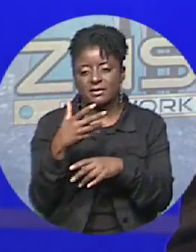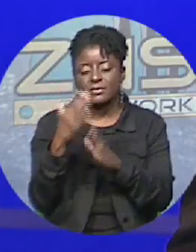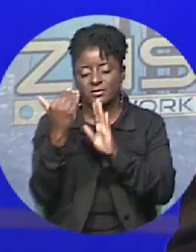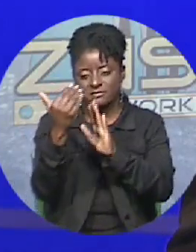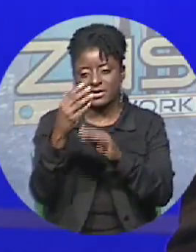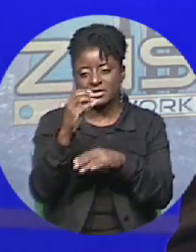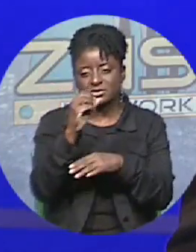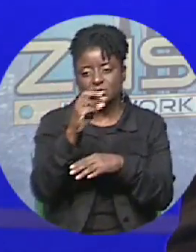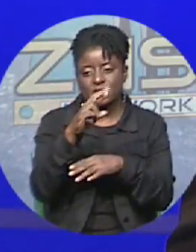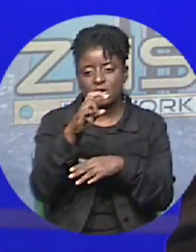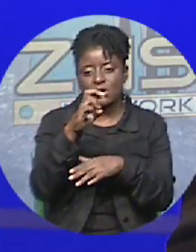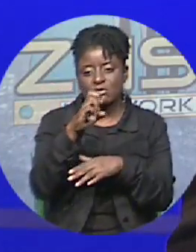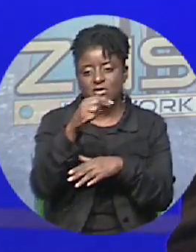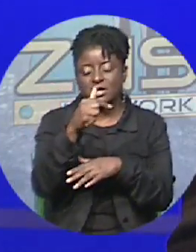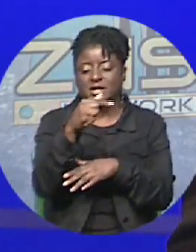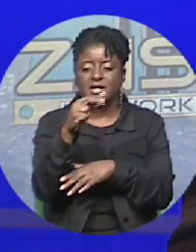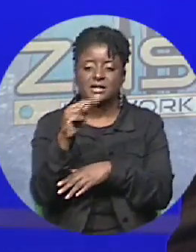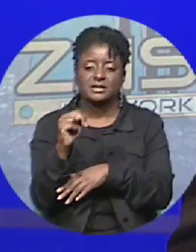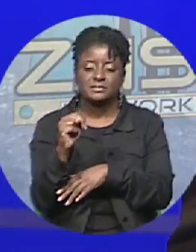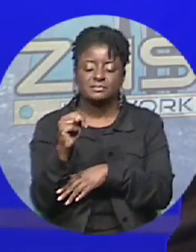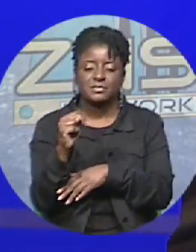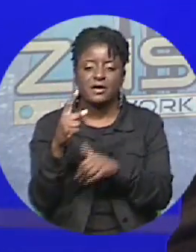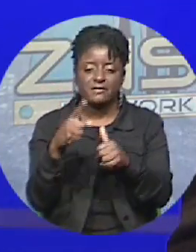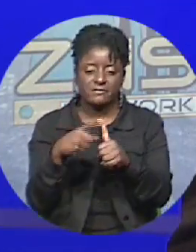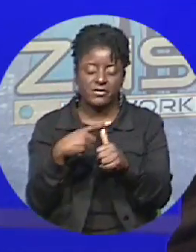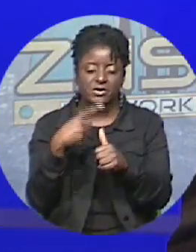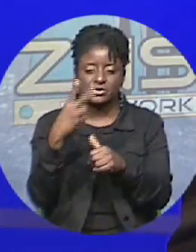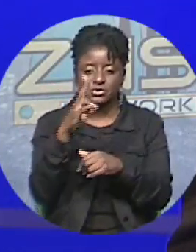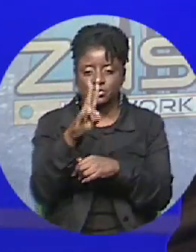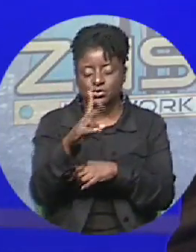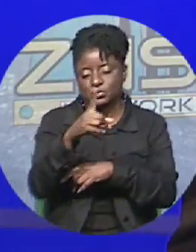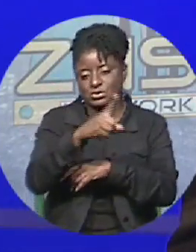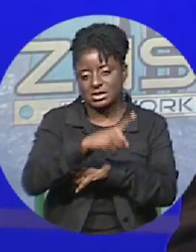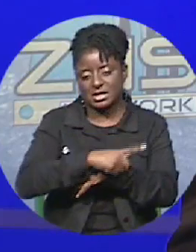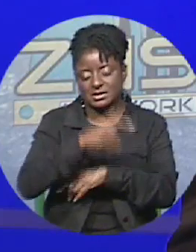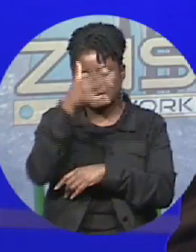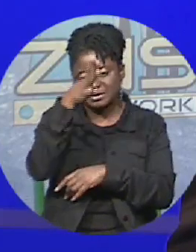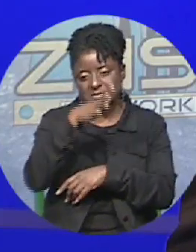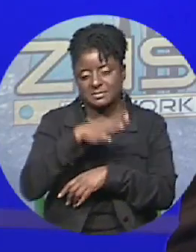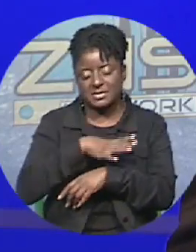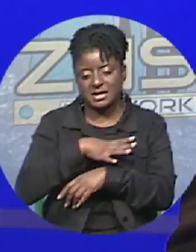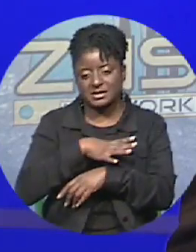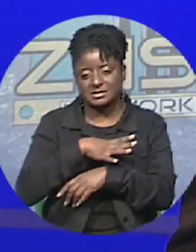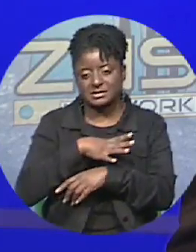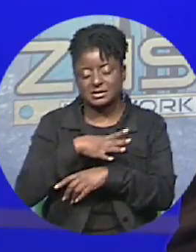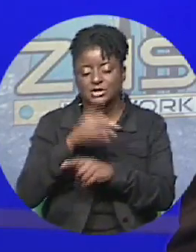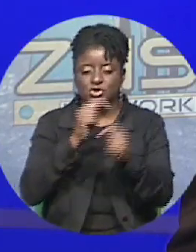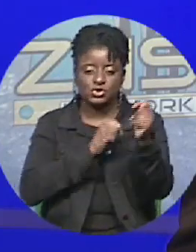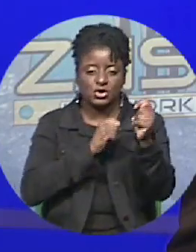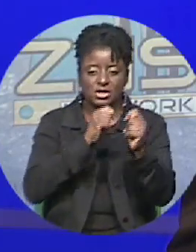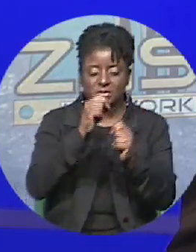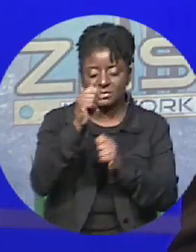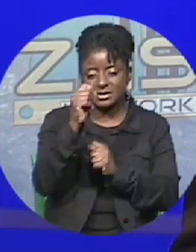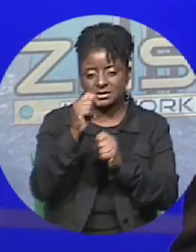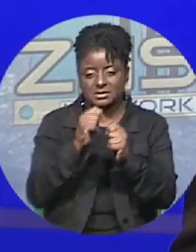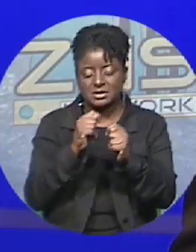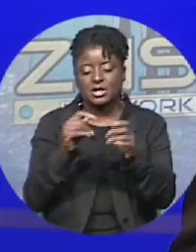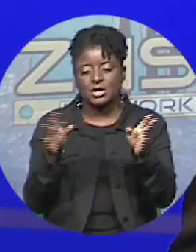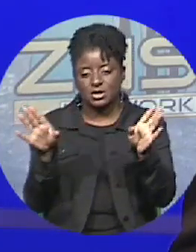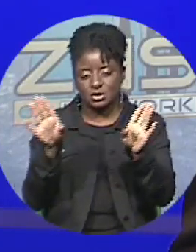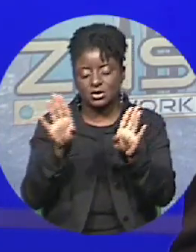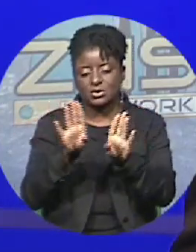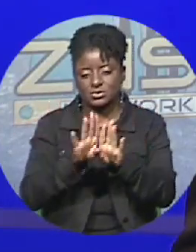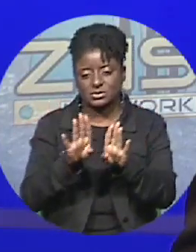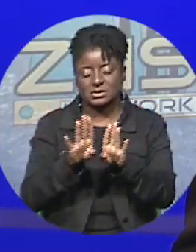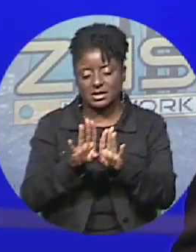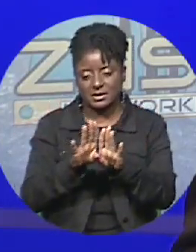Oregon State. Now, with the first 2 days of the men's tournament actually coming to a close, I think it's safe to say that a lot